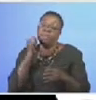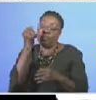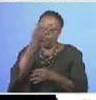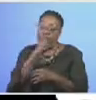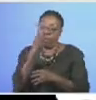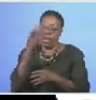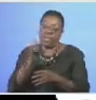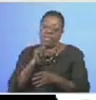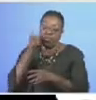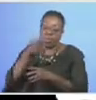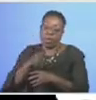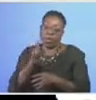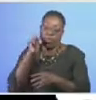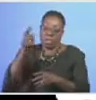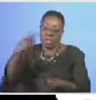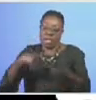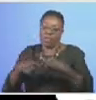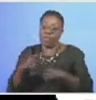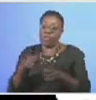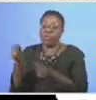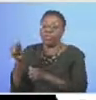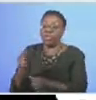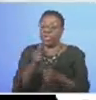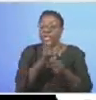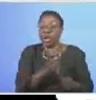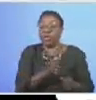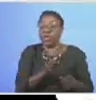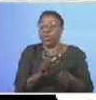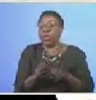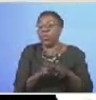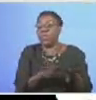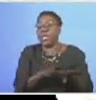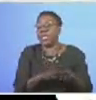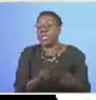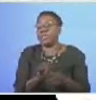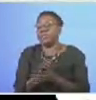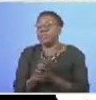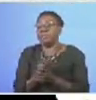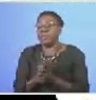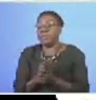tomorrow will indeed return to Junkanoo Beach. I'm Betty Thompson Moss.